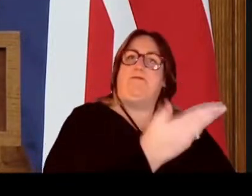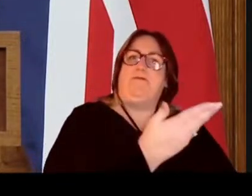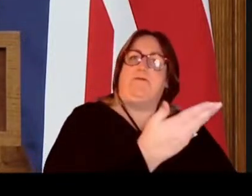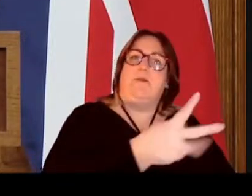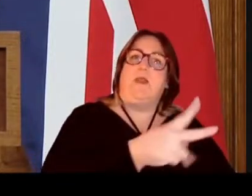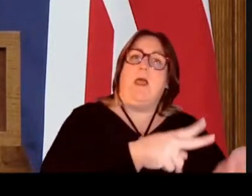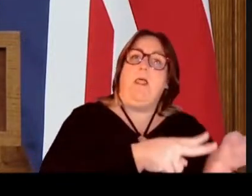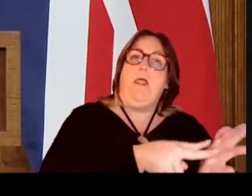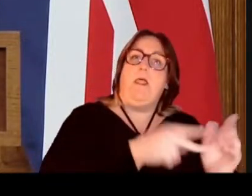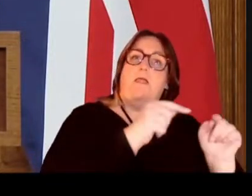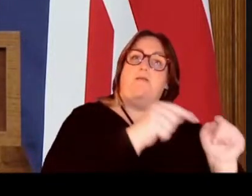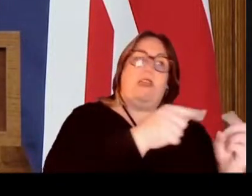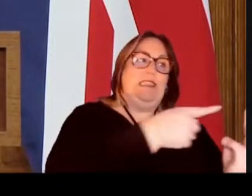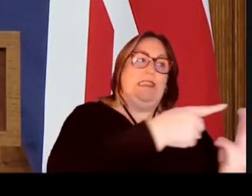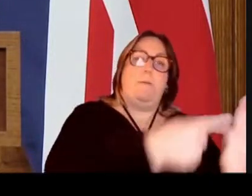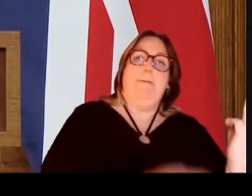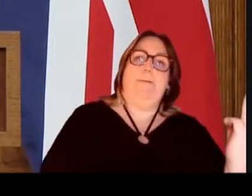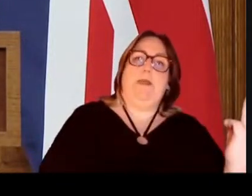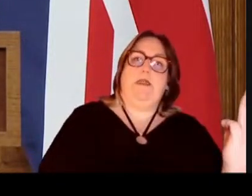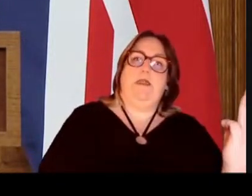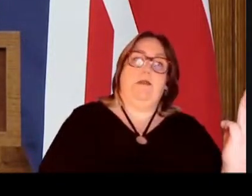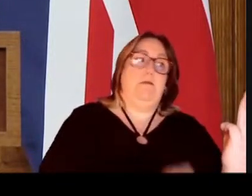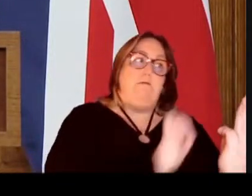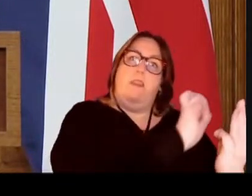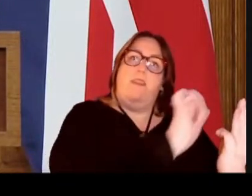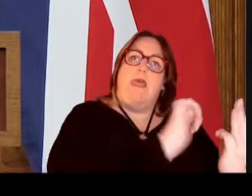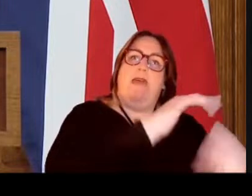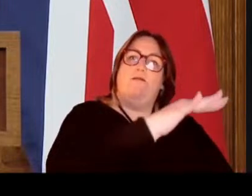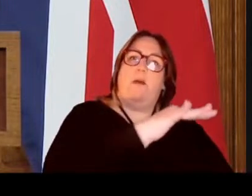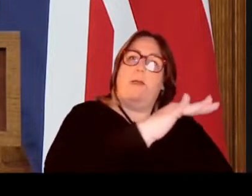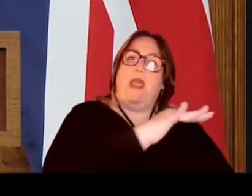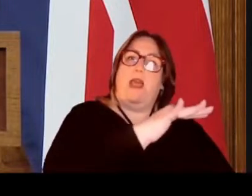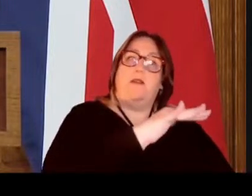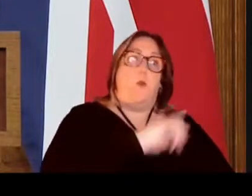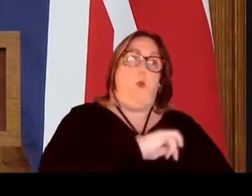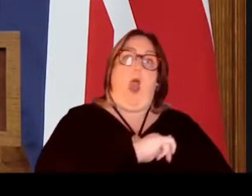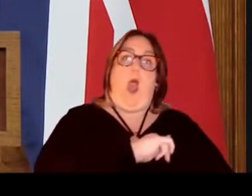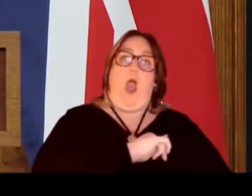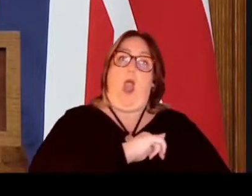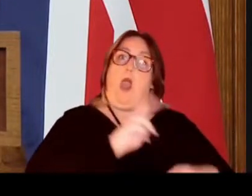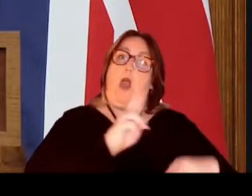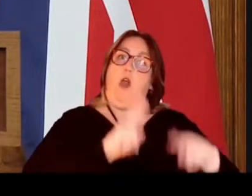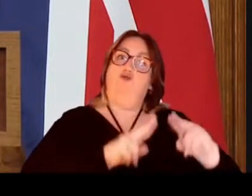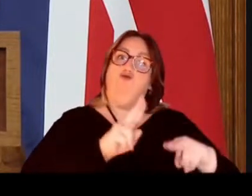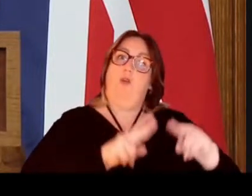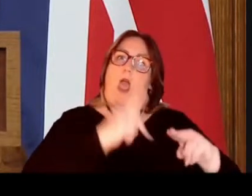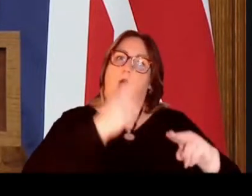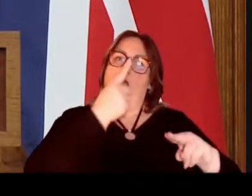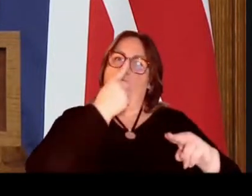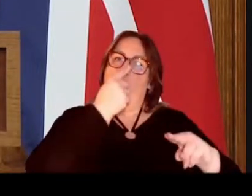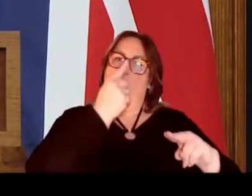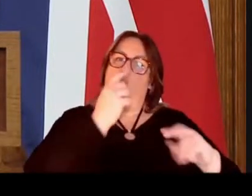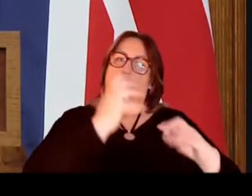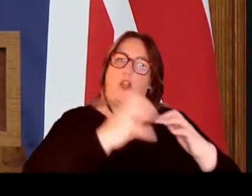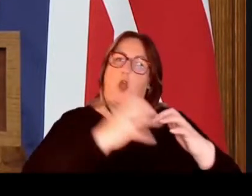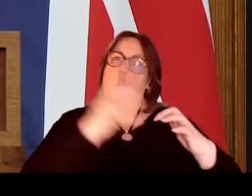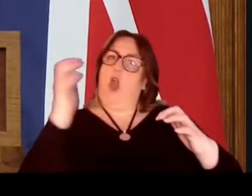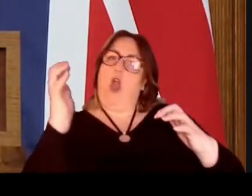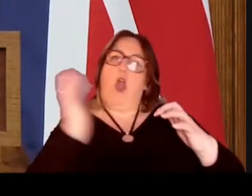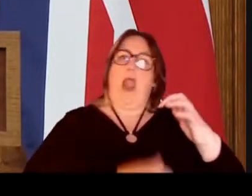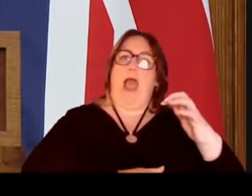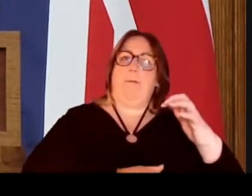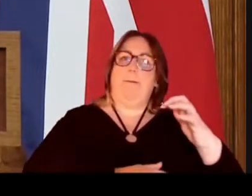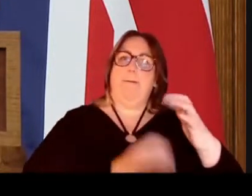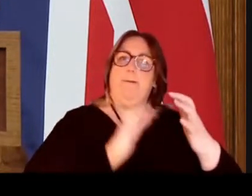would collapse. I'm never going to do that. Never going to do that, because they deserve that justice.